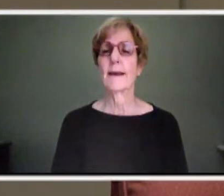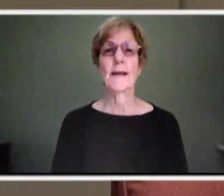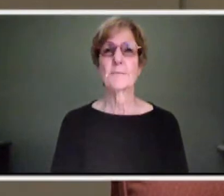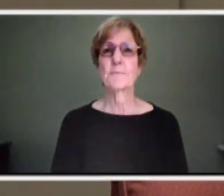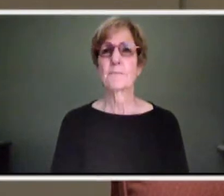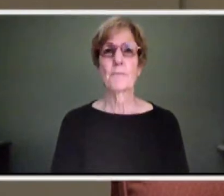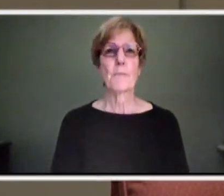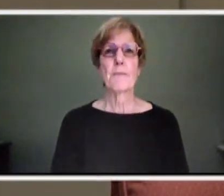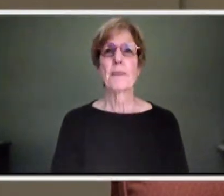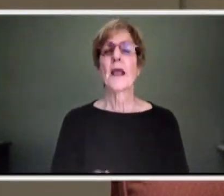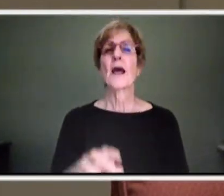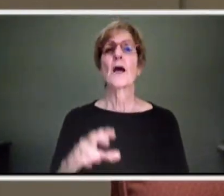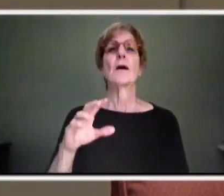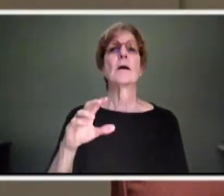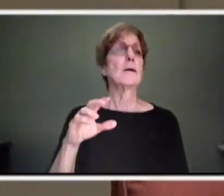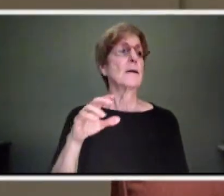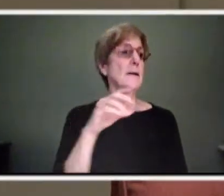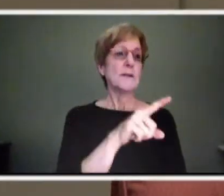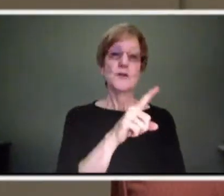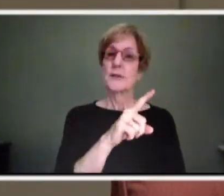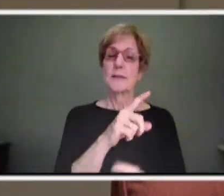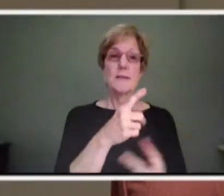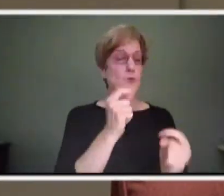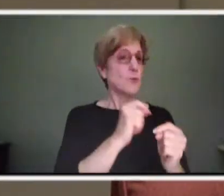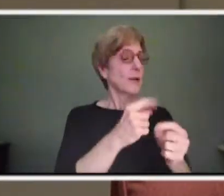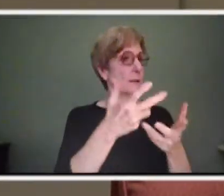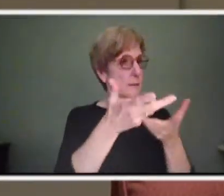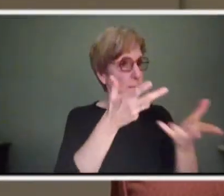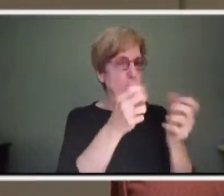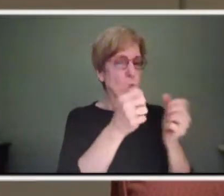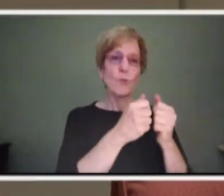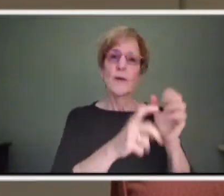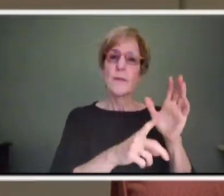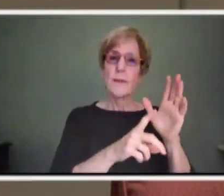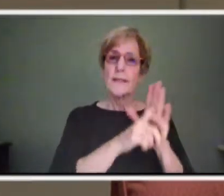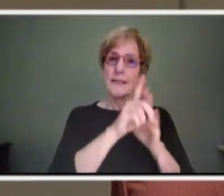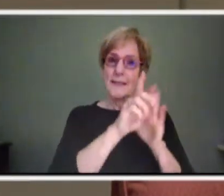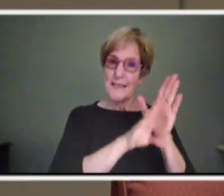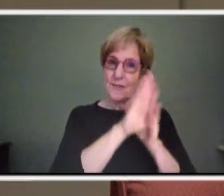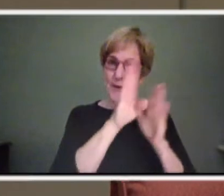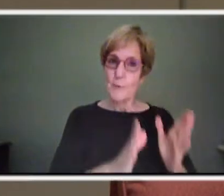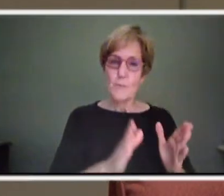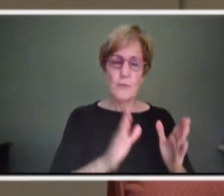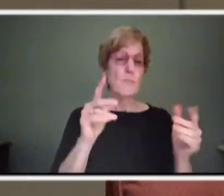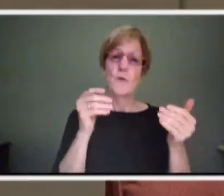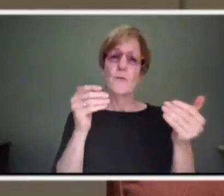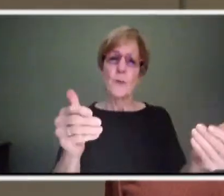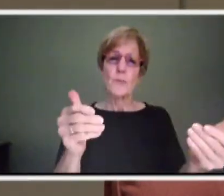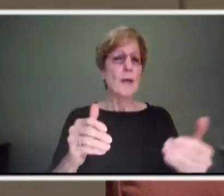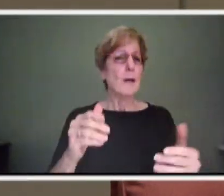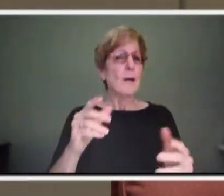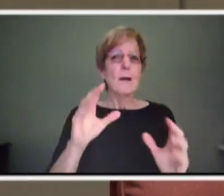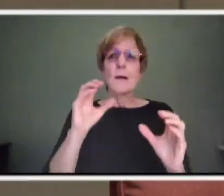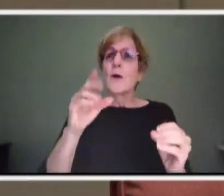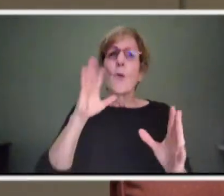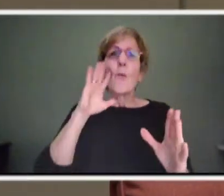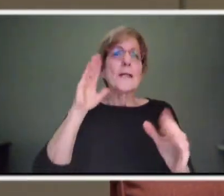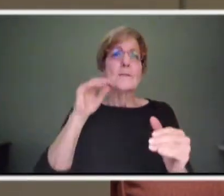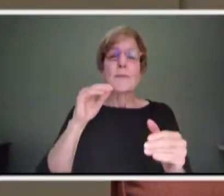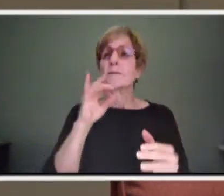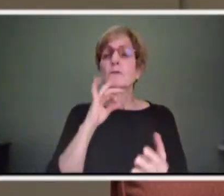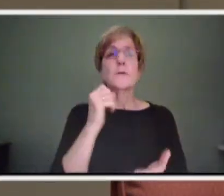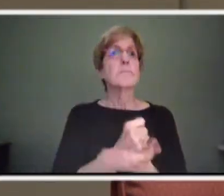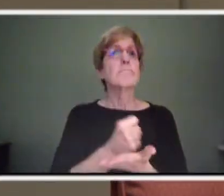Councilmember Watlington has tried to work with the developer, so the developer is moving forward. There should be no expectation of a rubber stamp